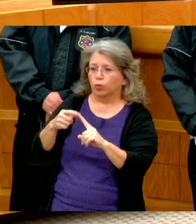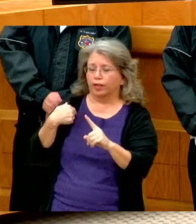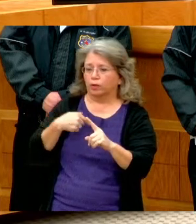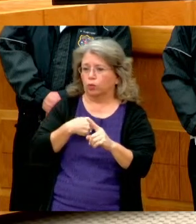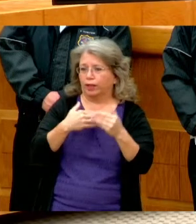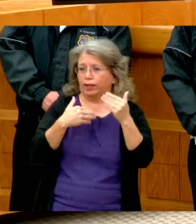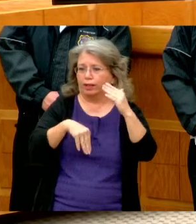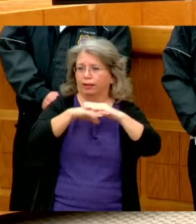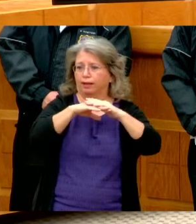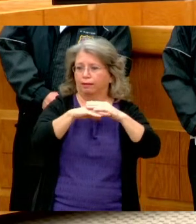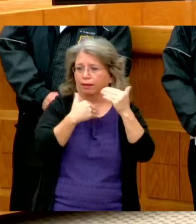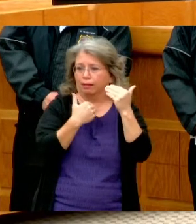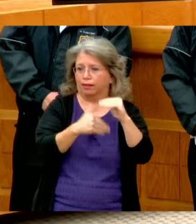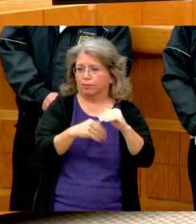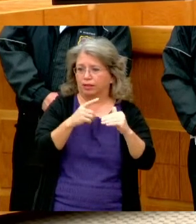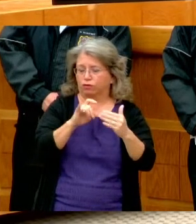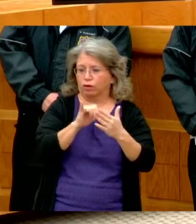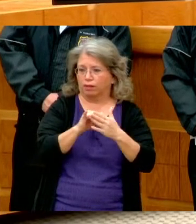Yes.